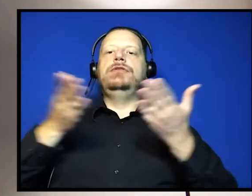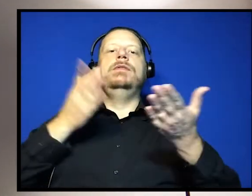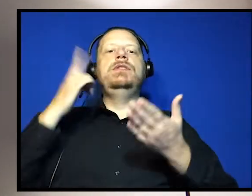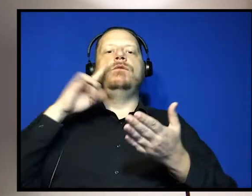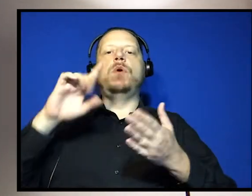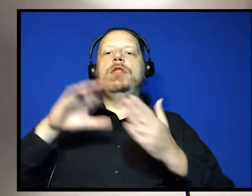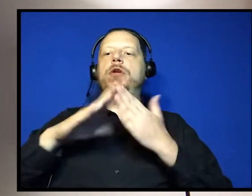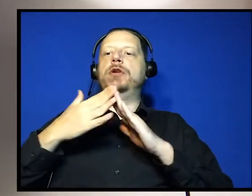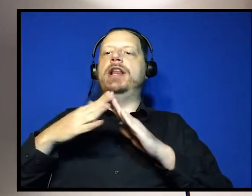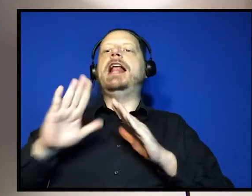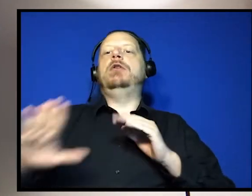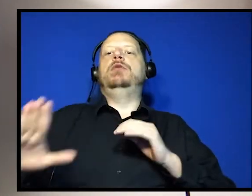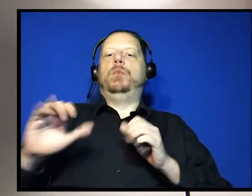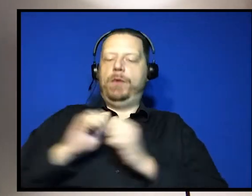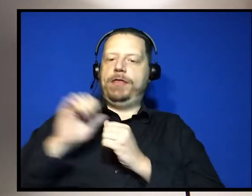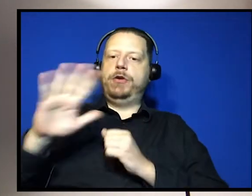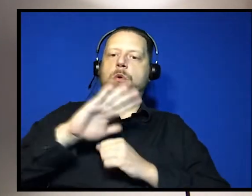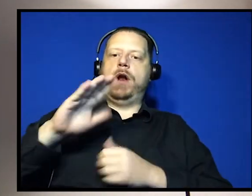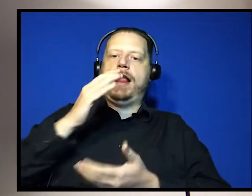community. Go to